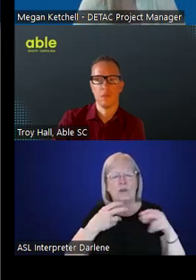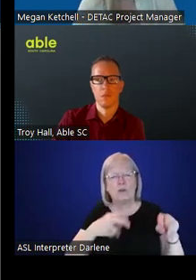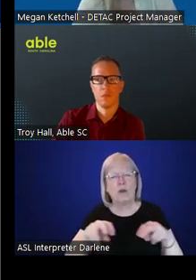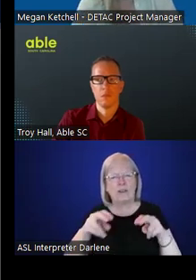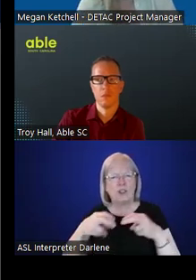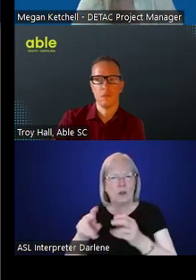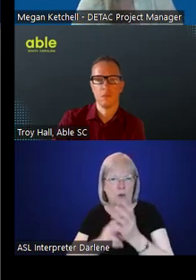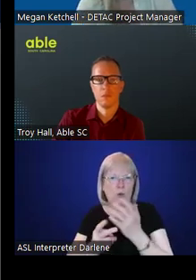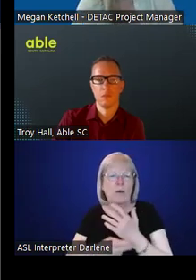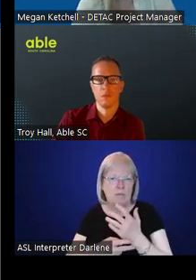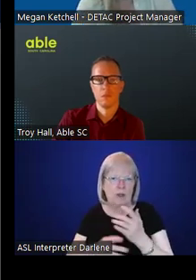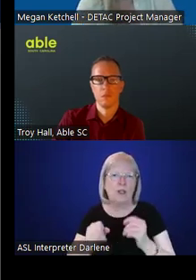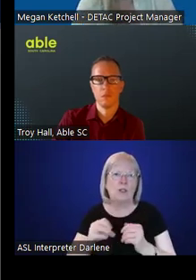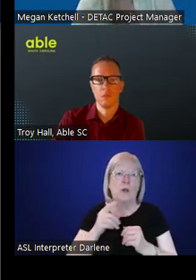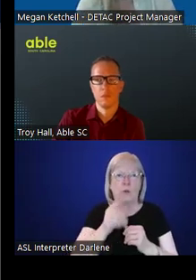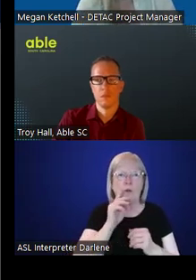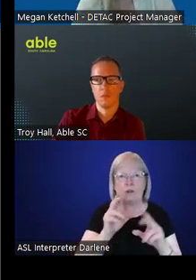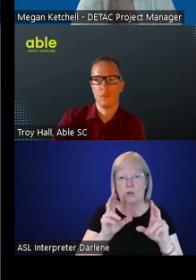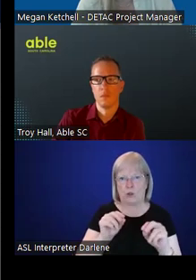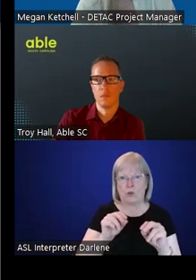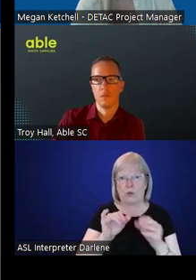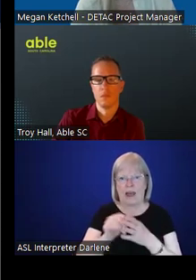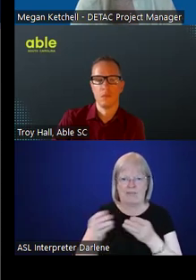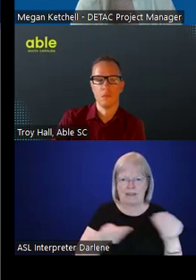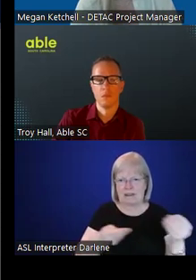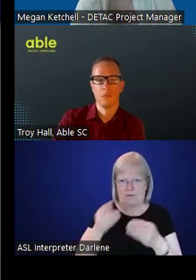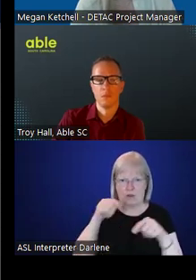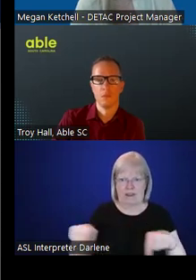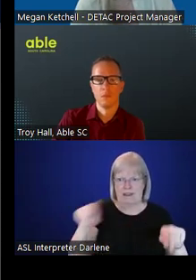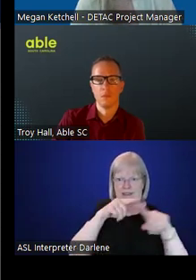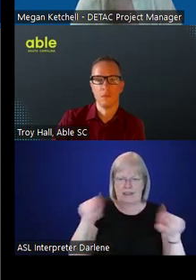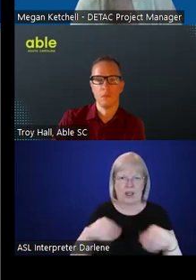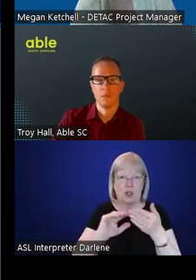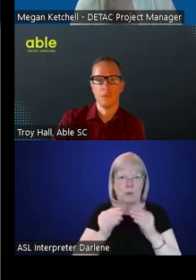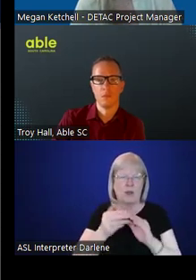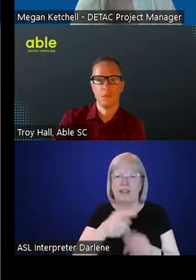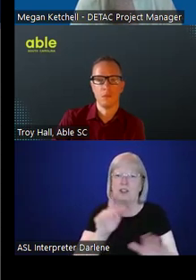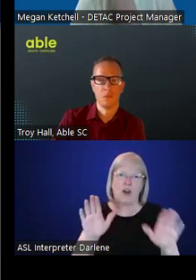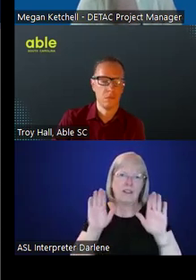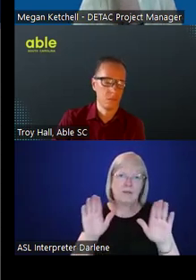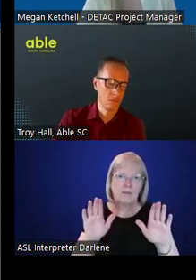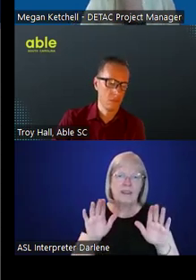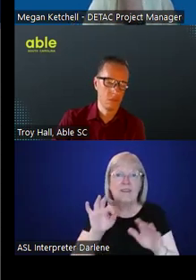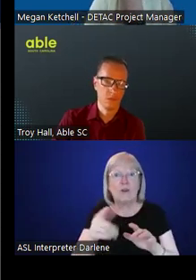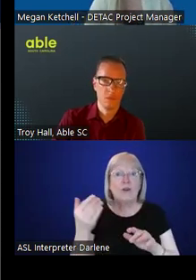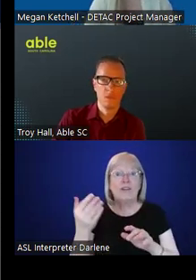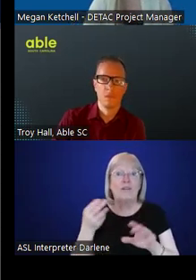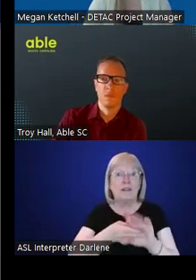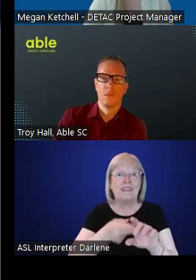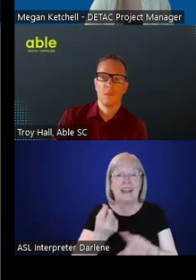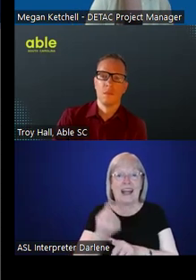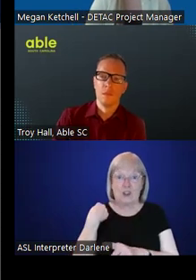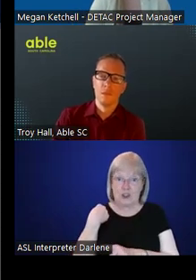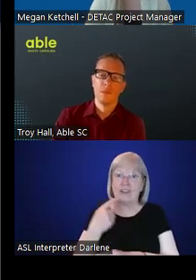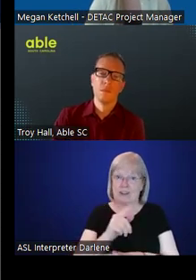our facilitator for this community. And Troy is awesome. If you participated in last year's cohort, Troy helped